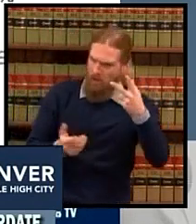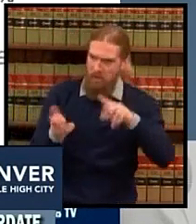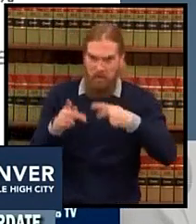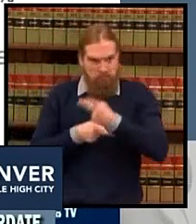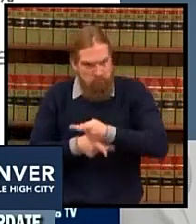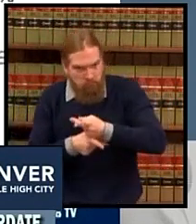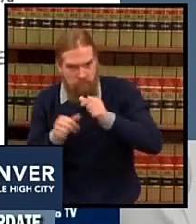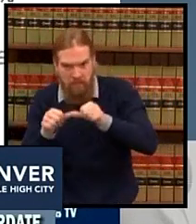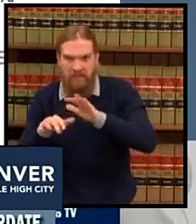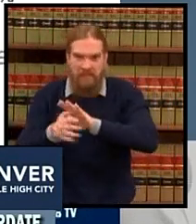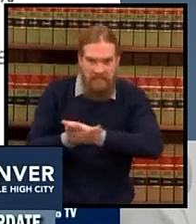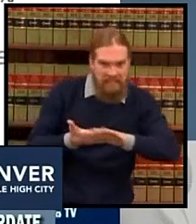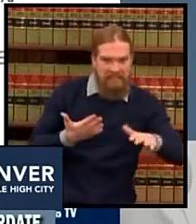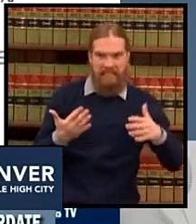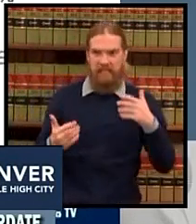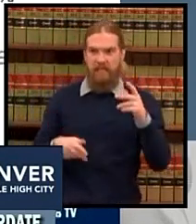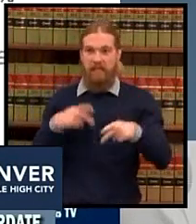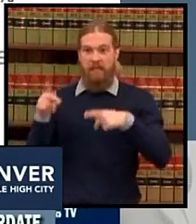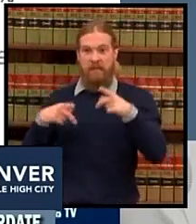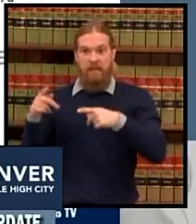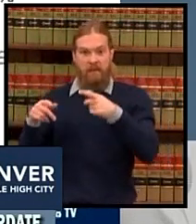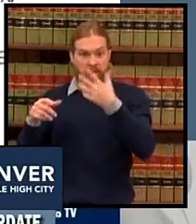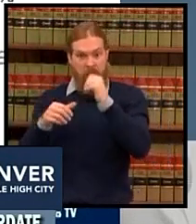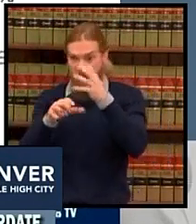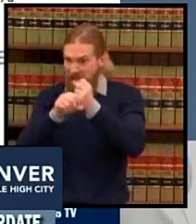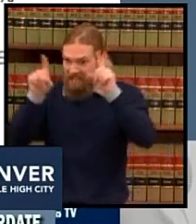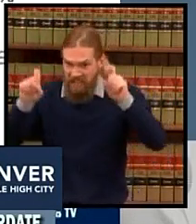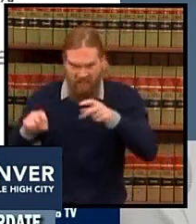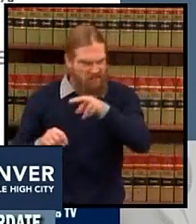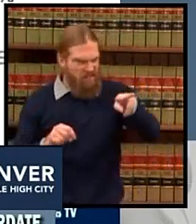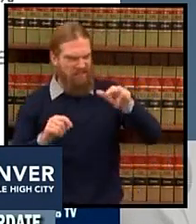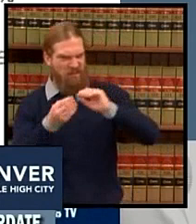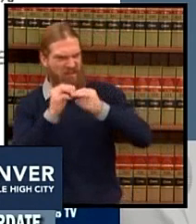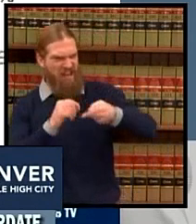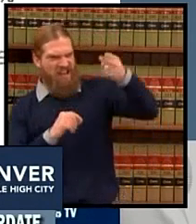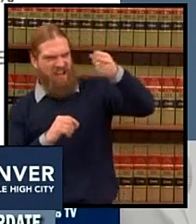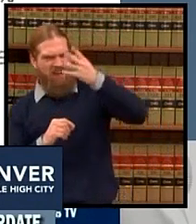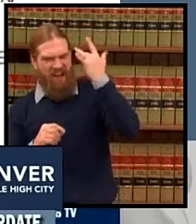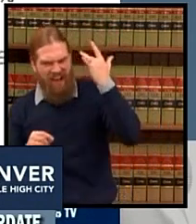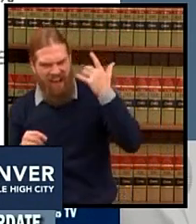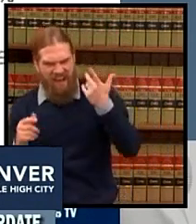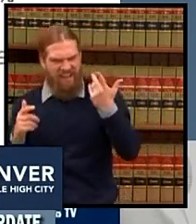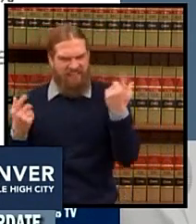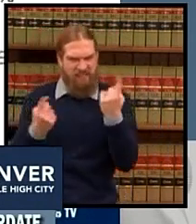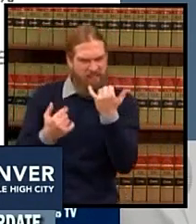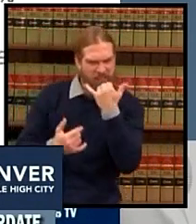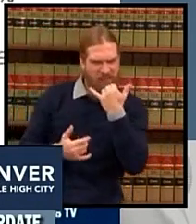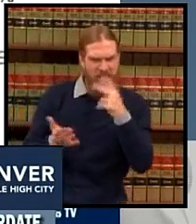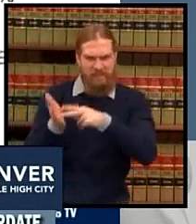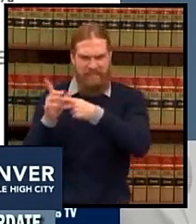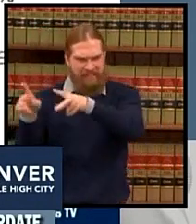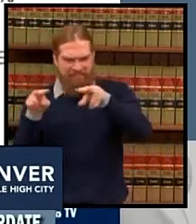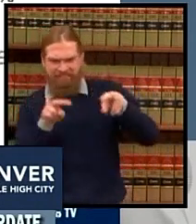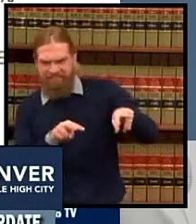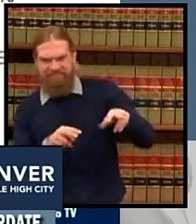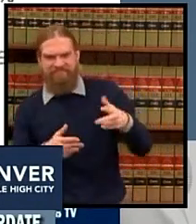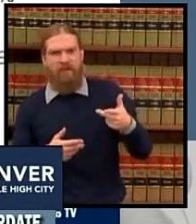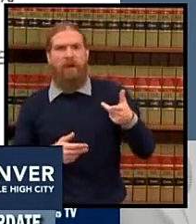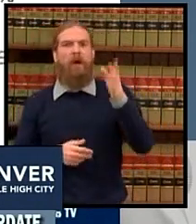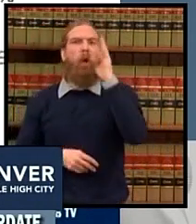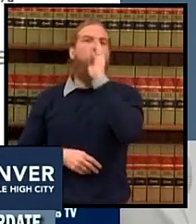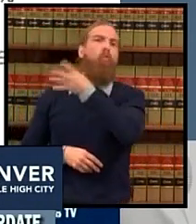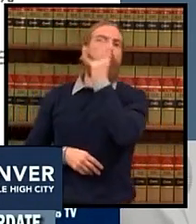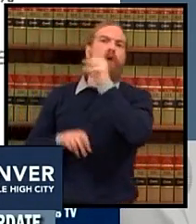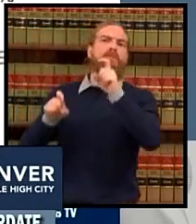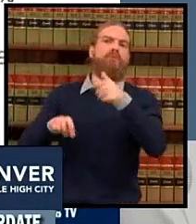we'd be concerned about the less testing impacting our case rates. But still, we have many opportunities for